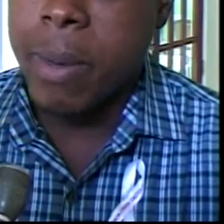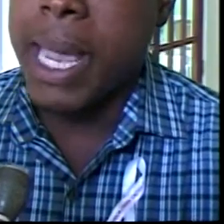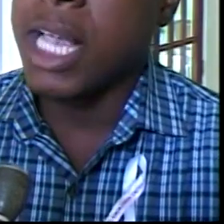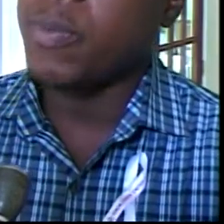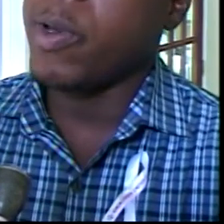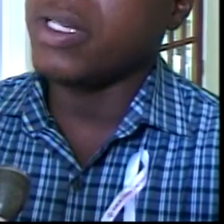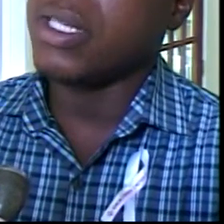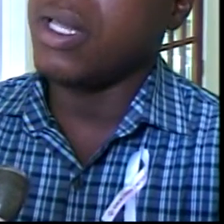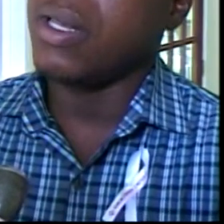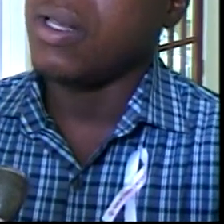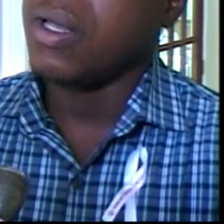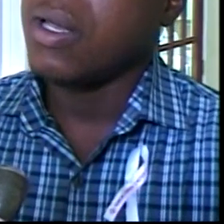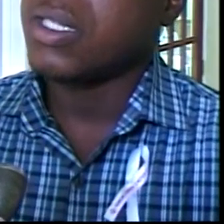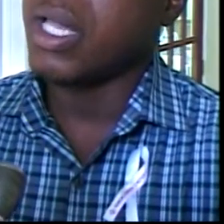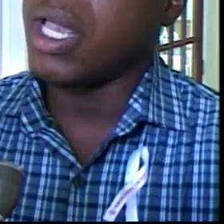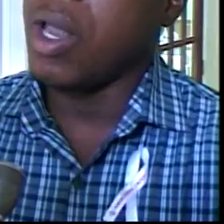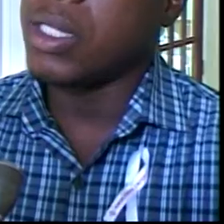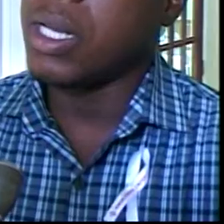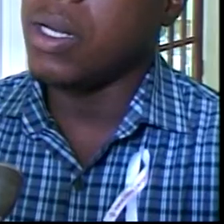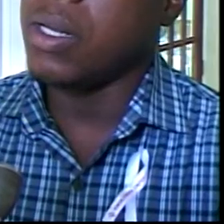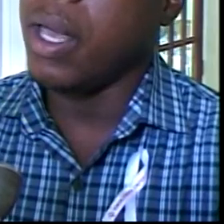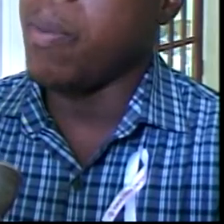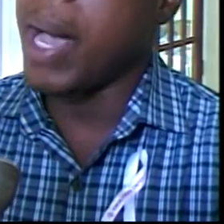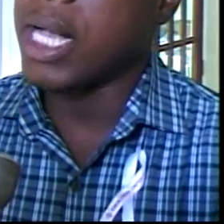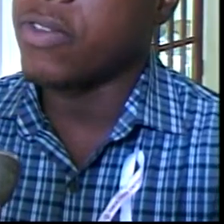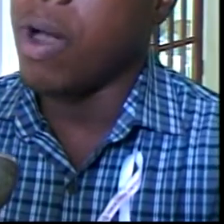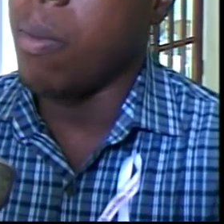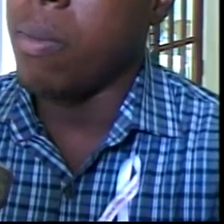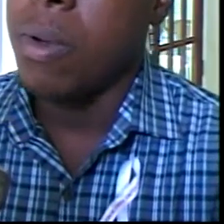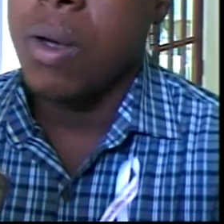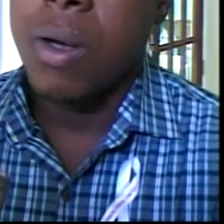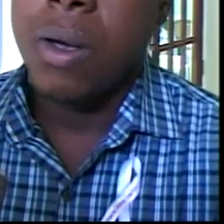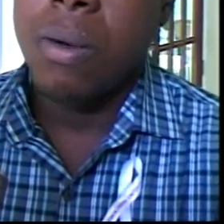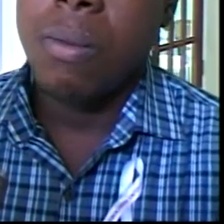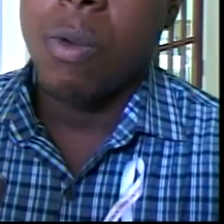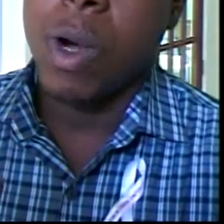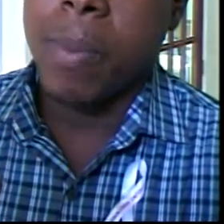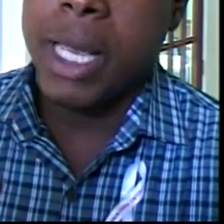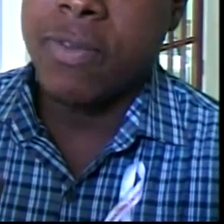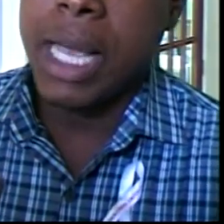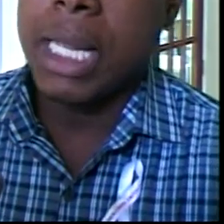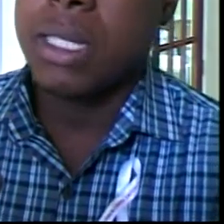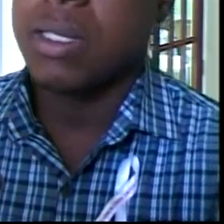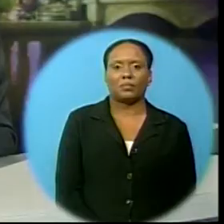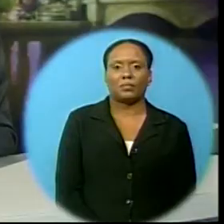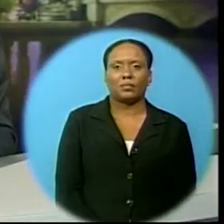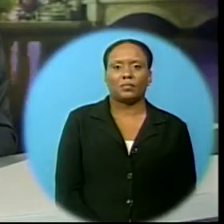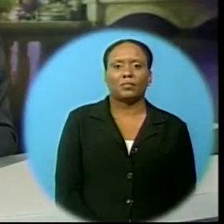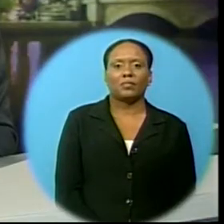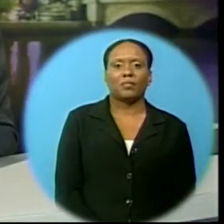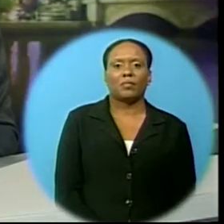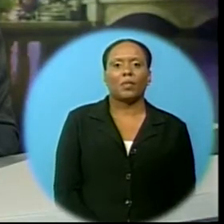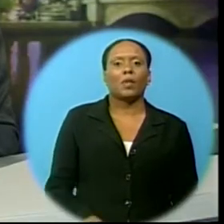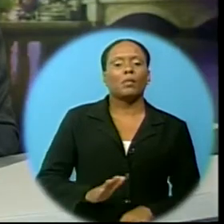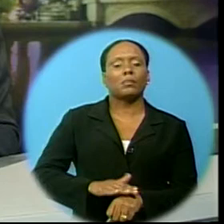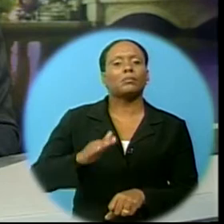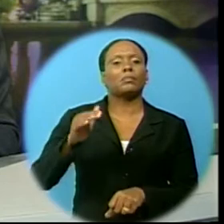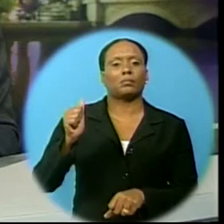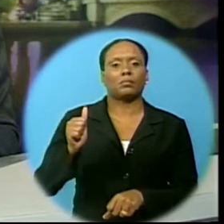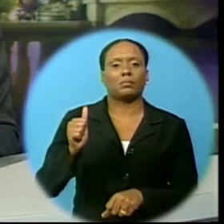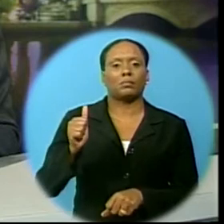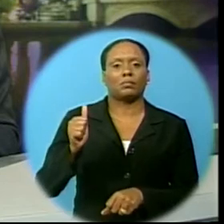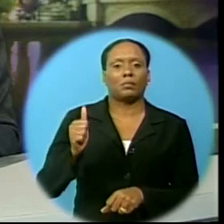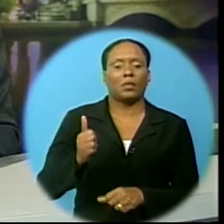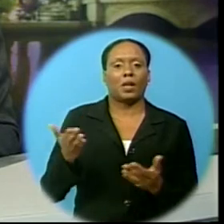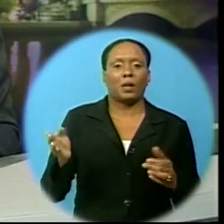who might be experiencing psychological impacts from workplace violence. Calls are being made